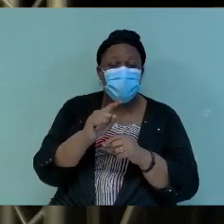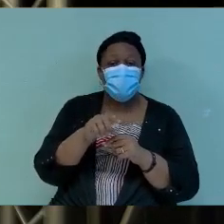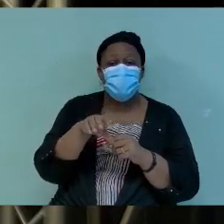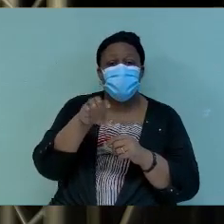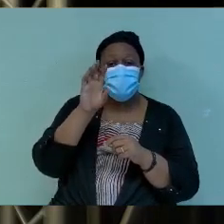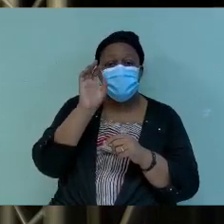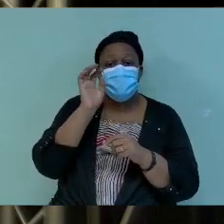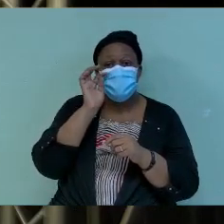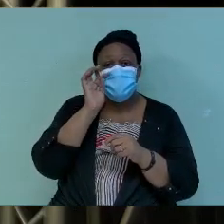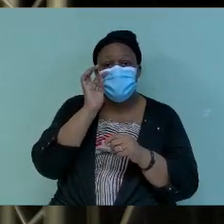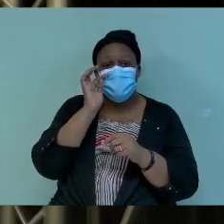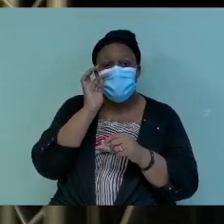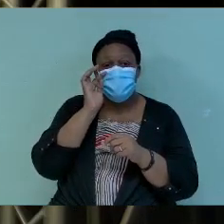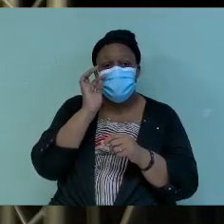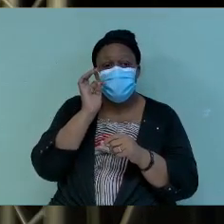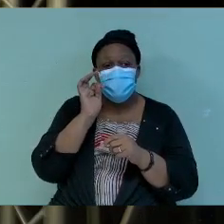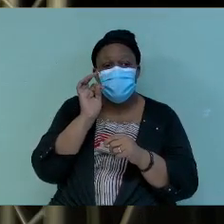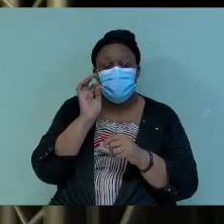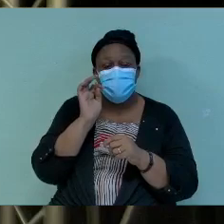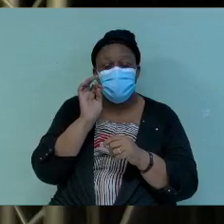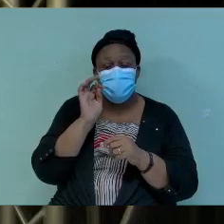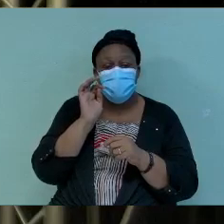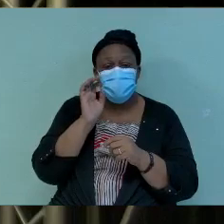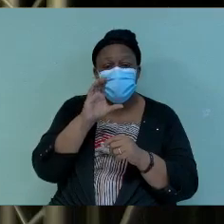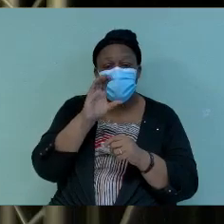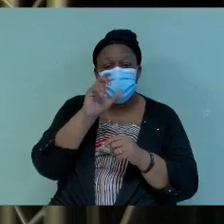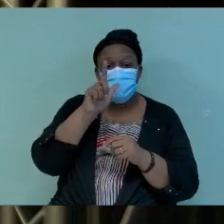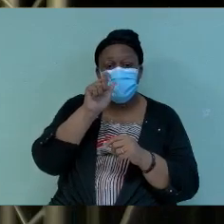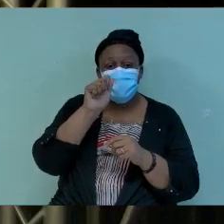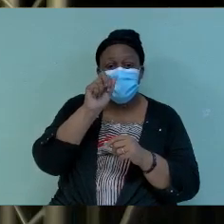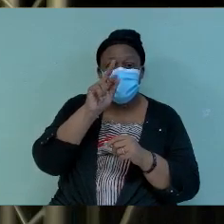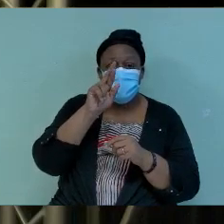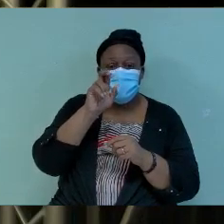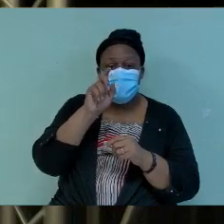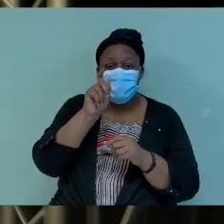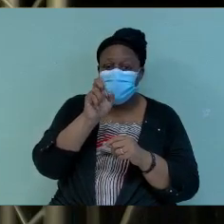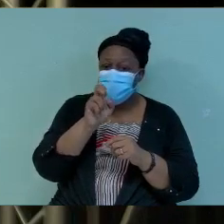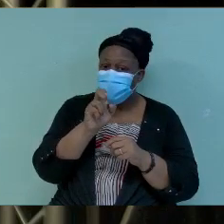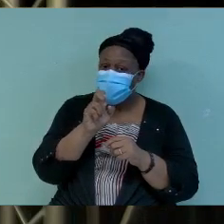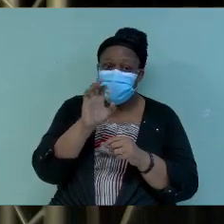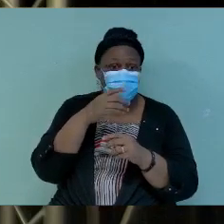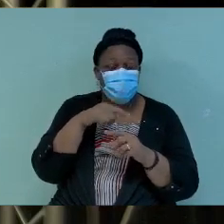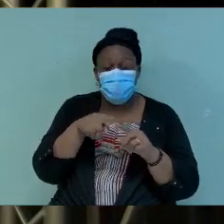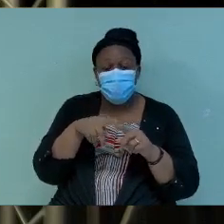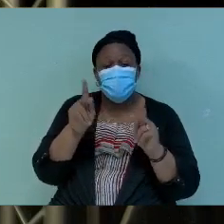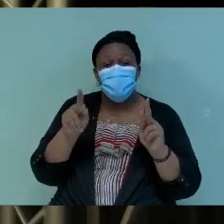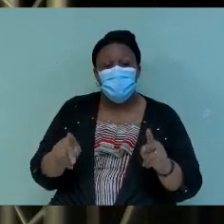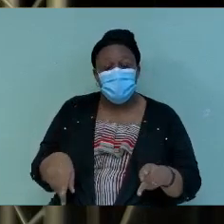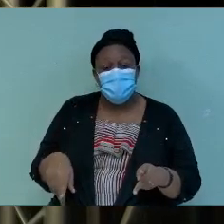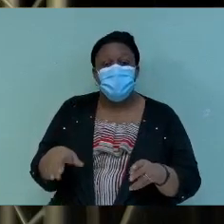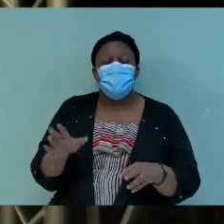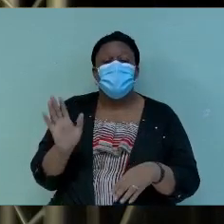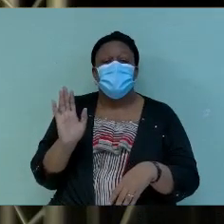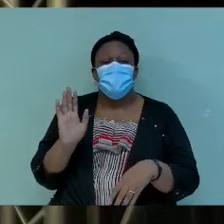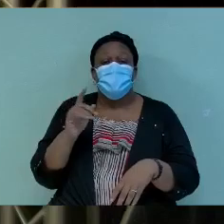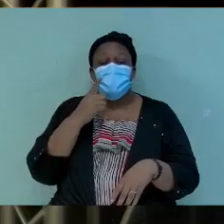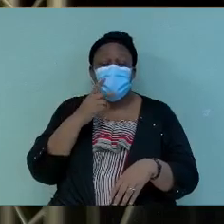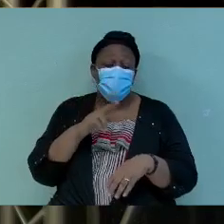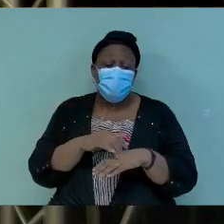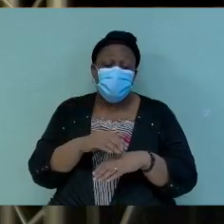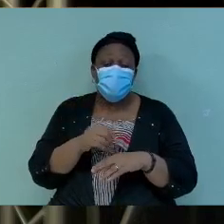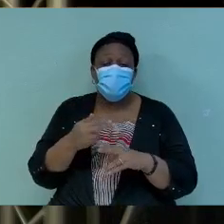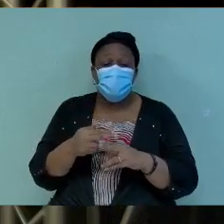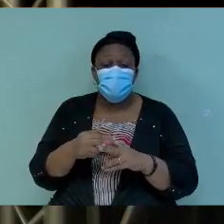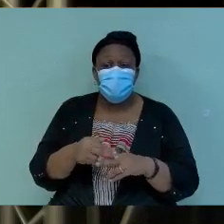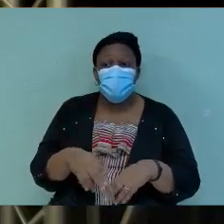Nevis Mental Health Unit. I am grateful for your expertise, passion, team spirit, and commitment to